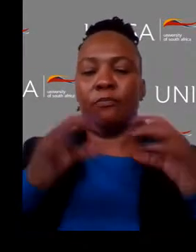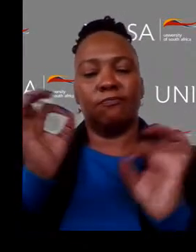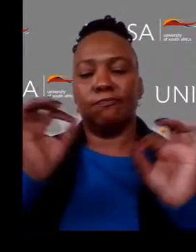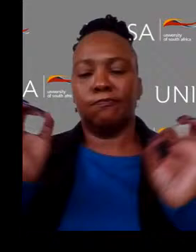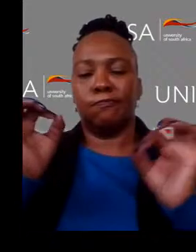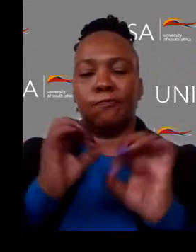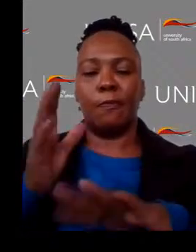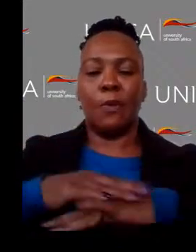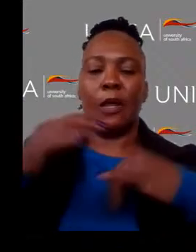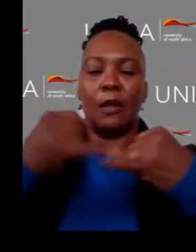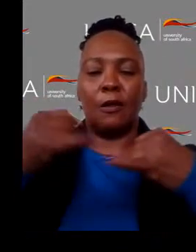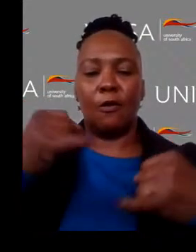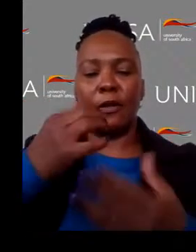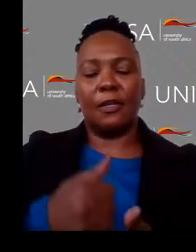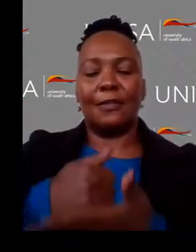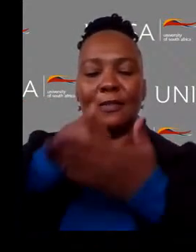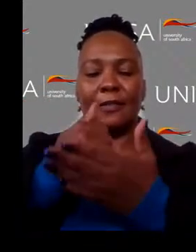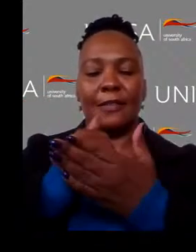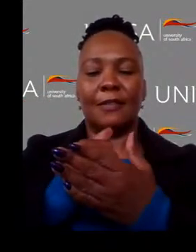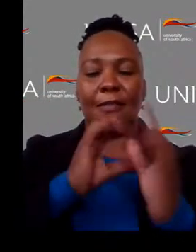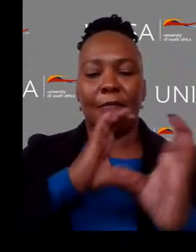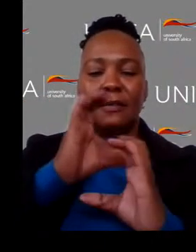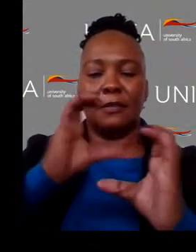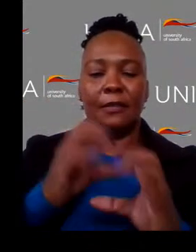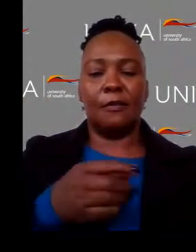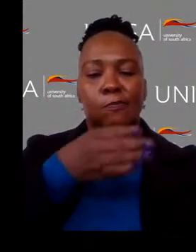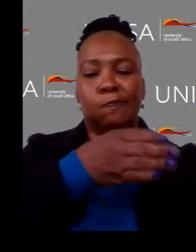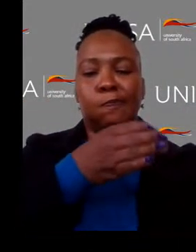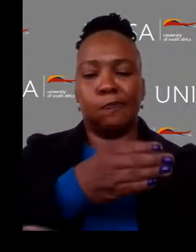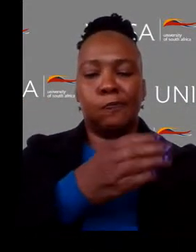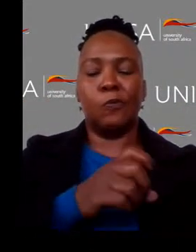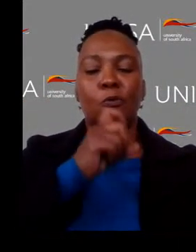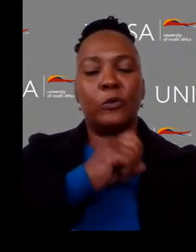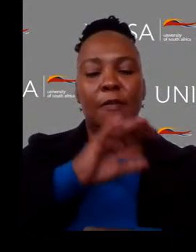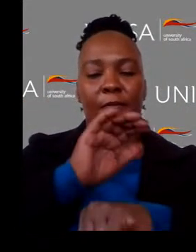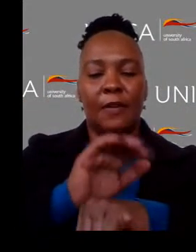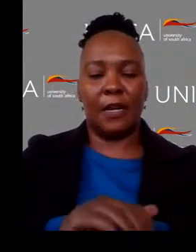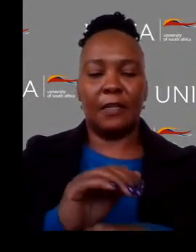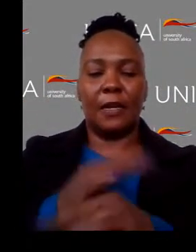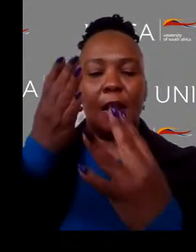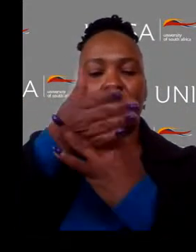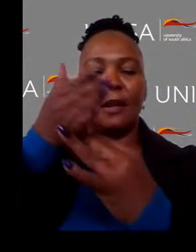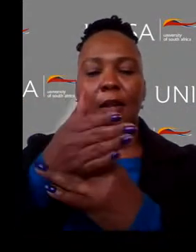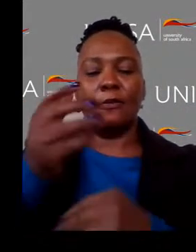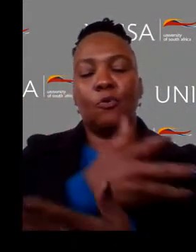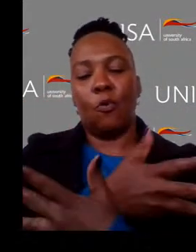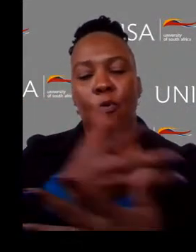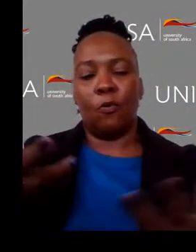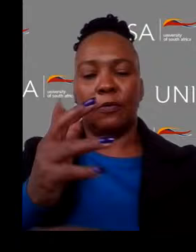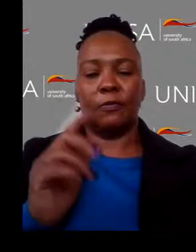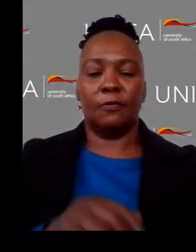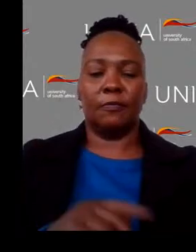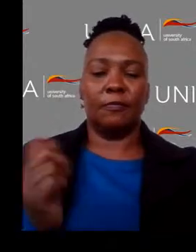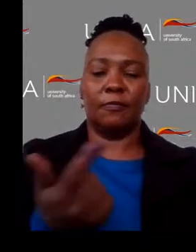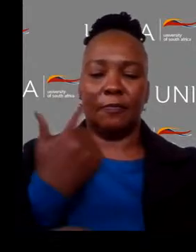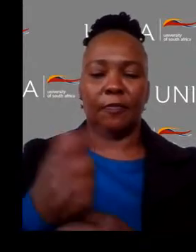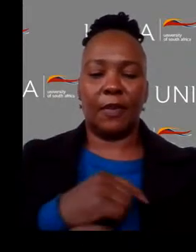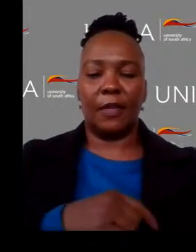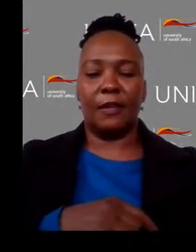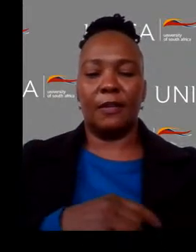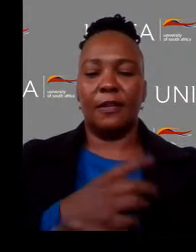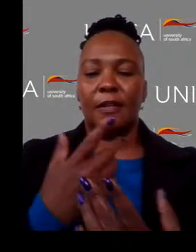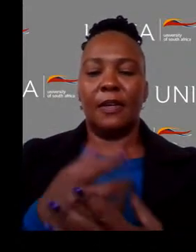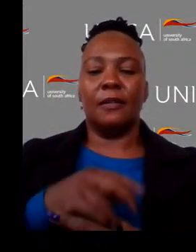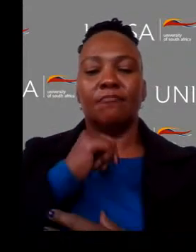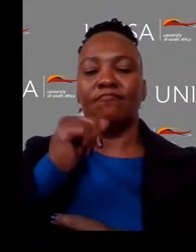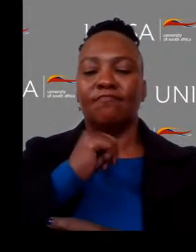online assistant chat is designed to be user-friendly and accessible to everyone, regardless of your level of